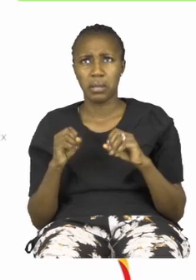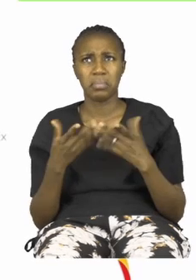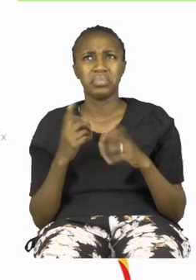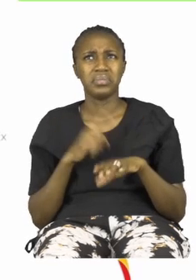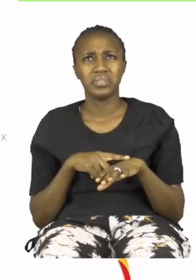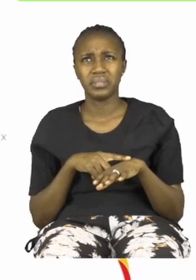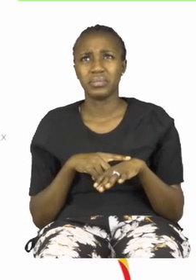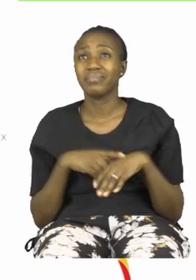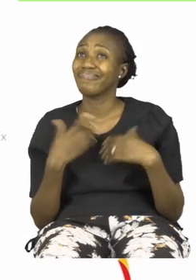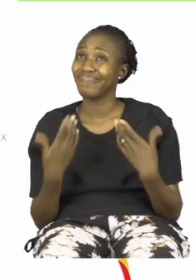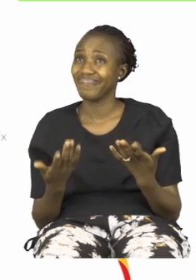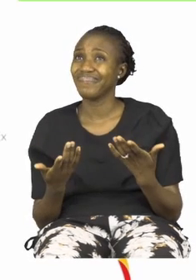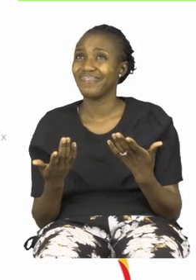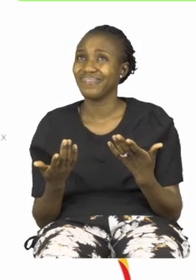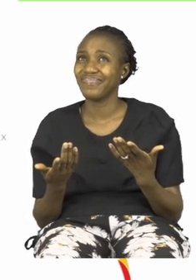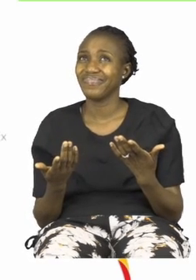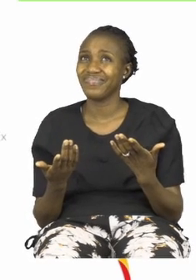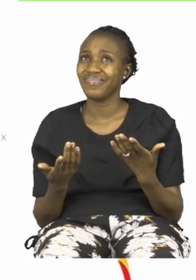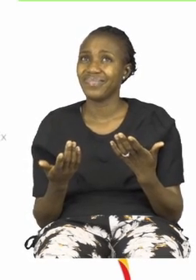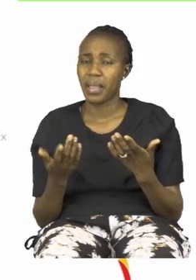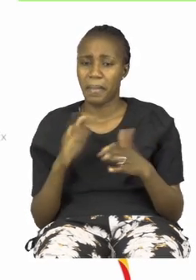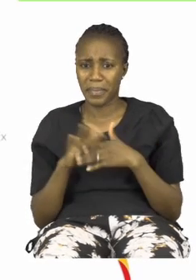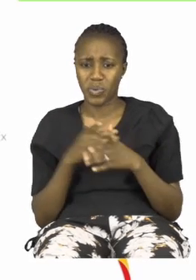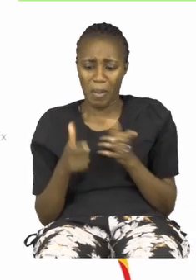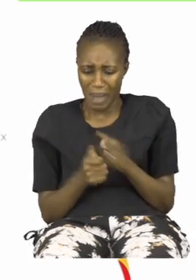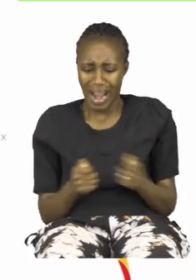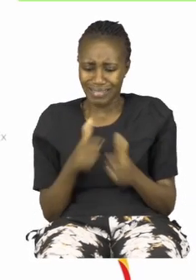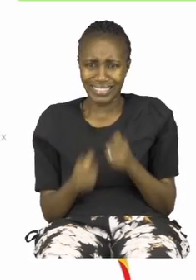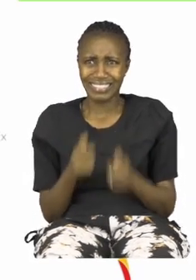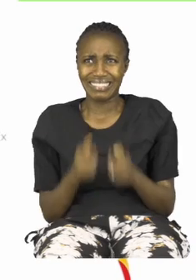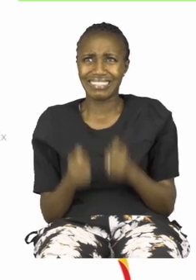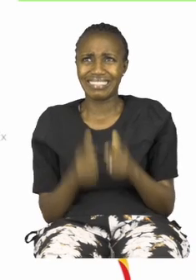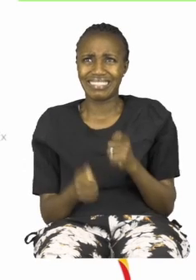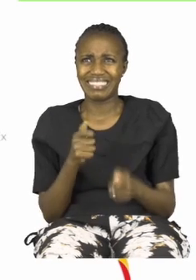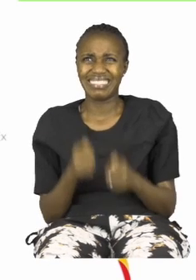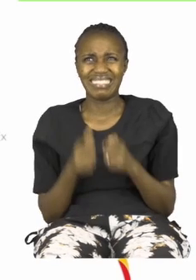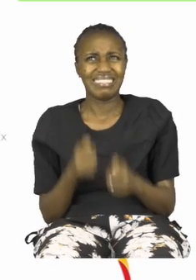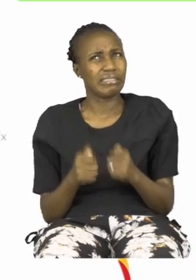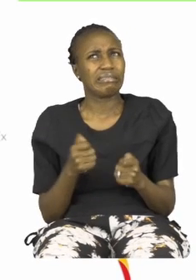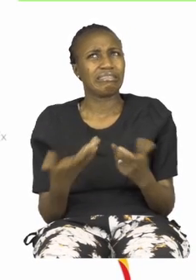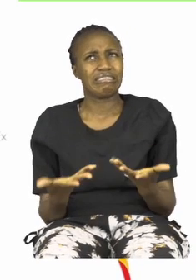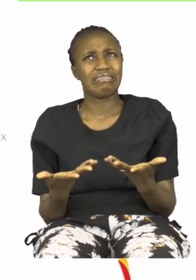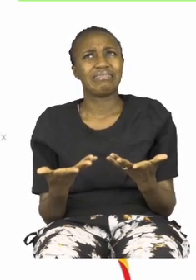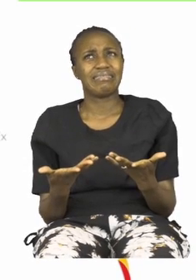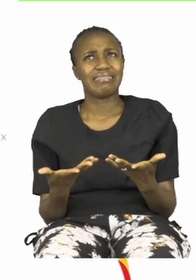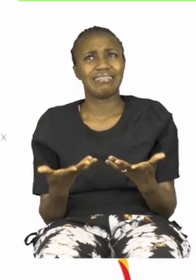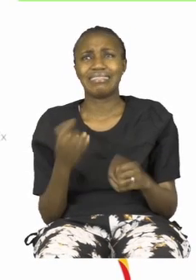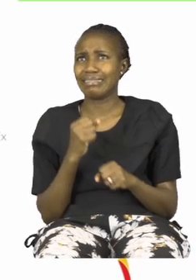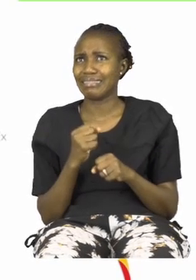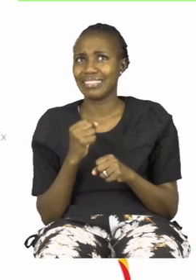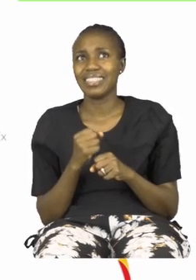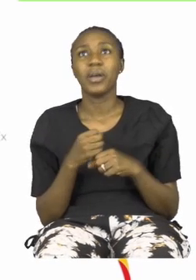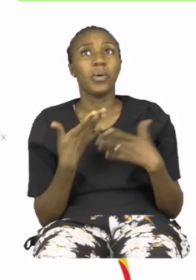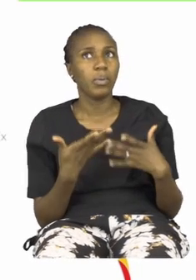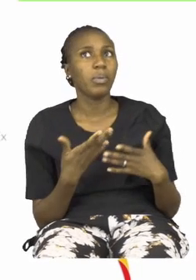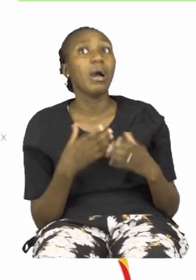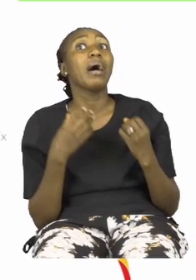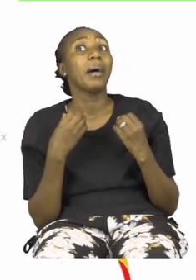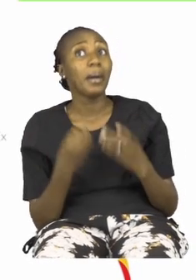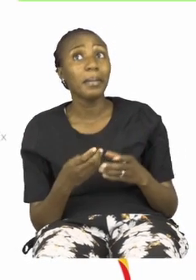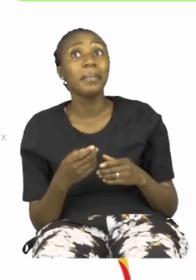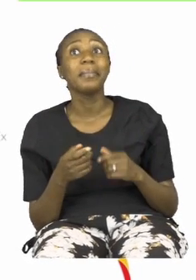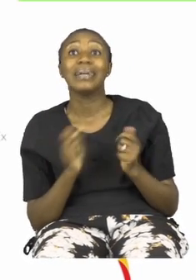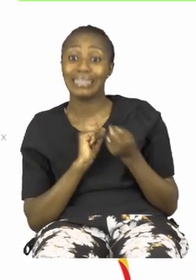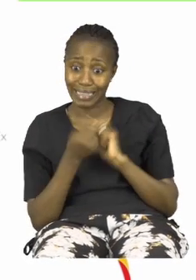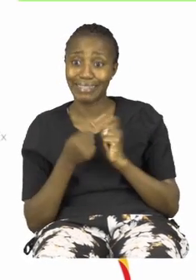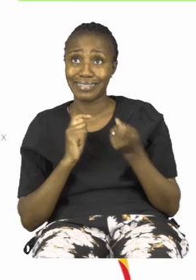I really want to know. I mean, because it's a lot of pressing and stuff. The handle should. It's a lot. It's a lot of replacement. Yeah.